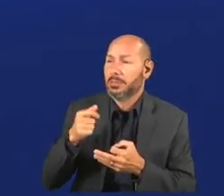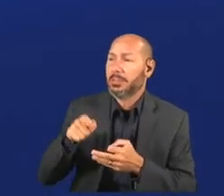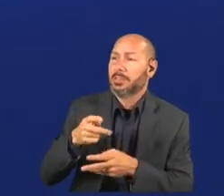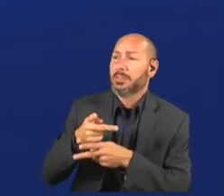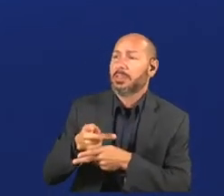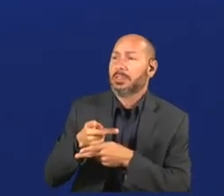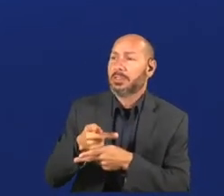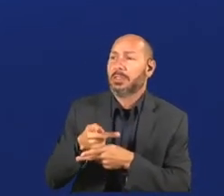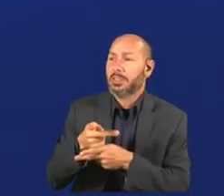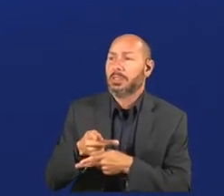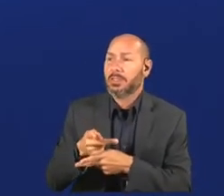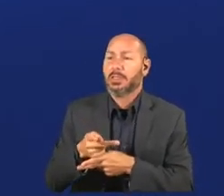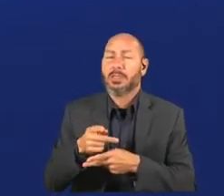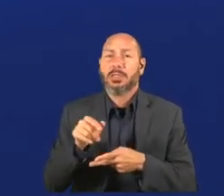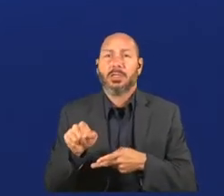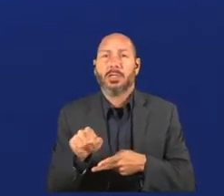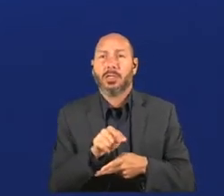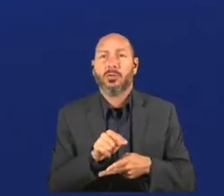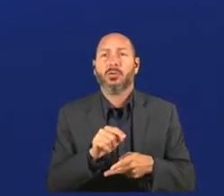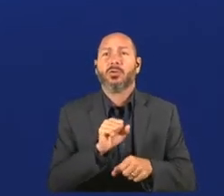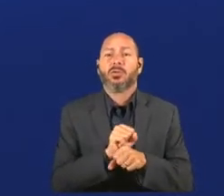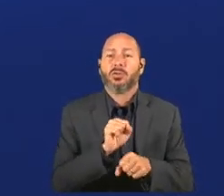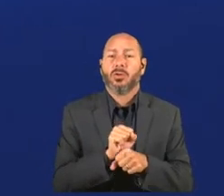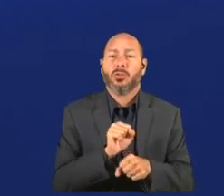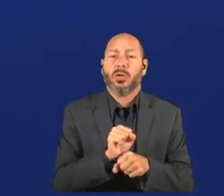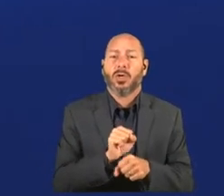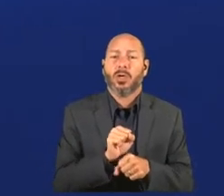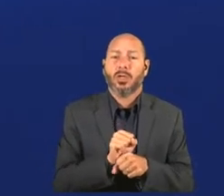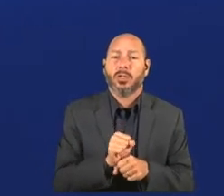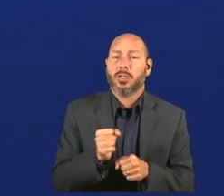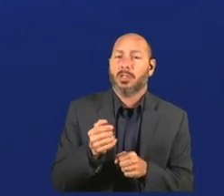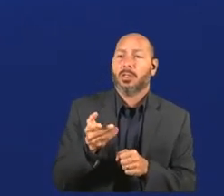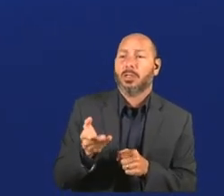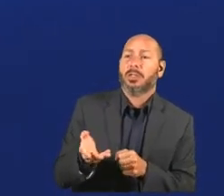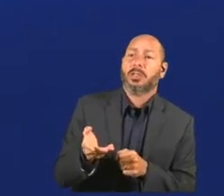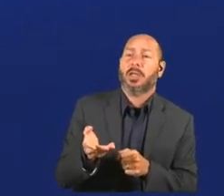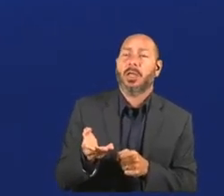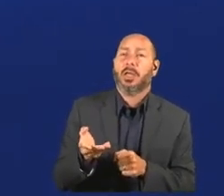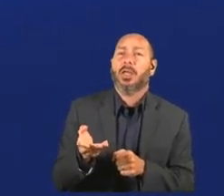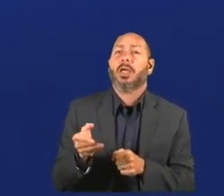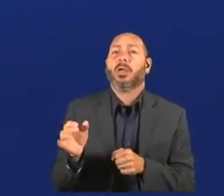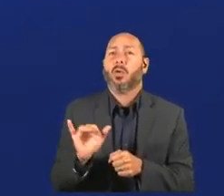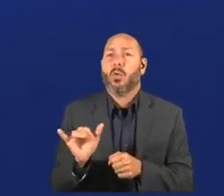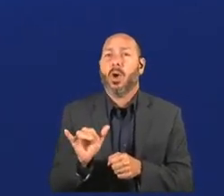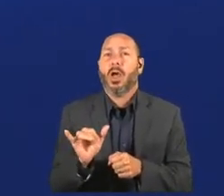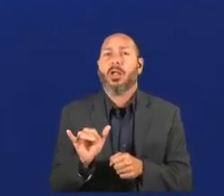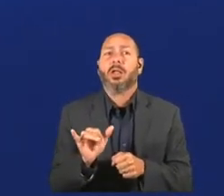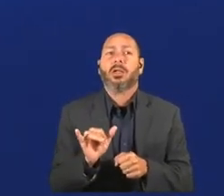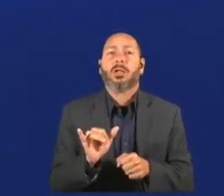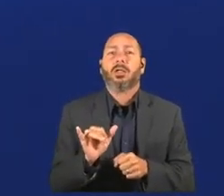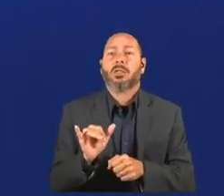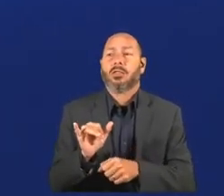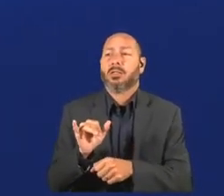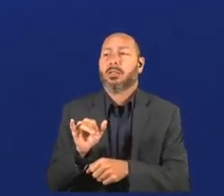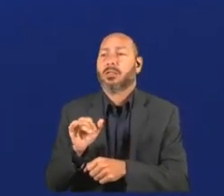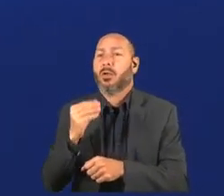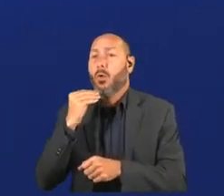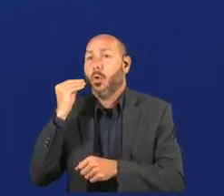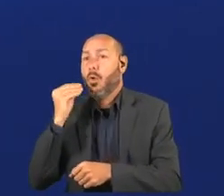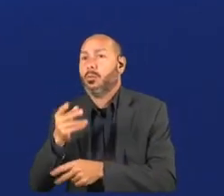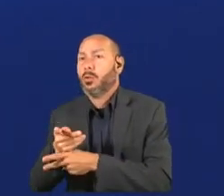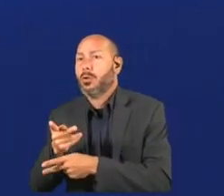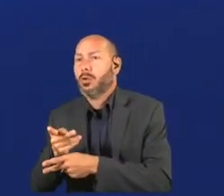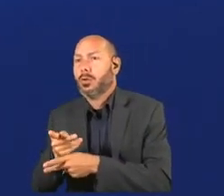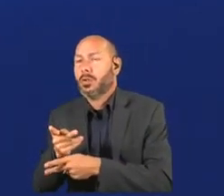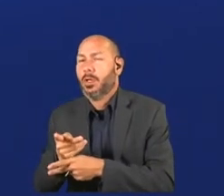family that has an employee that works in healthcare, that employee is the one that actually takes care of the elderly, frail family member. So it compounds the problem in